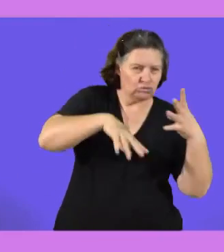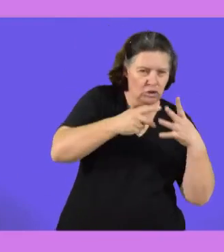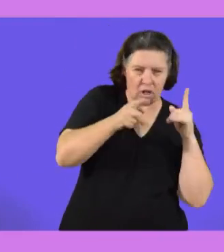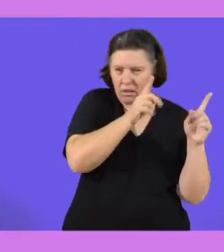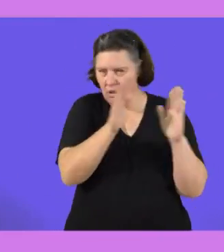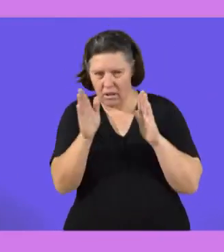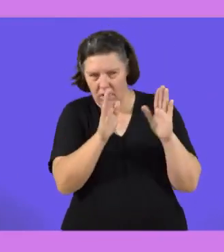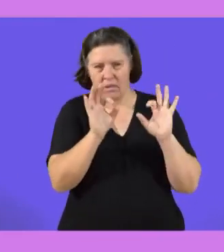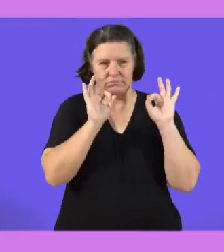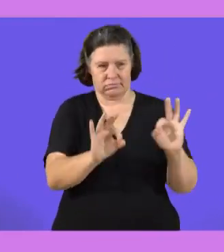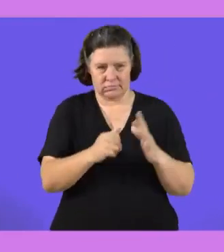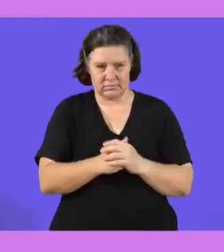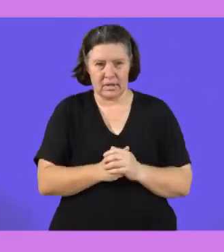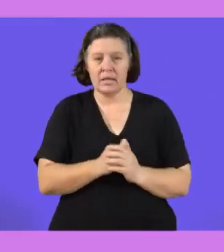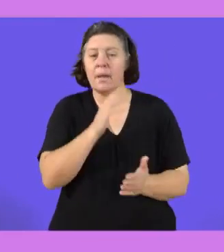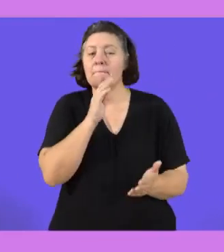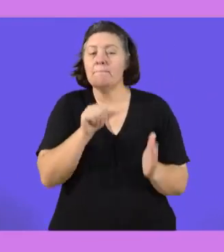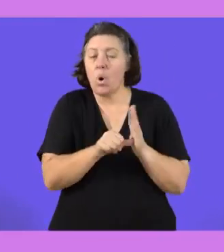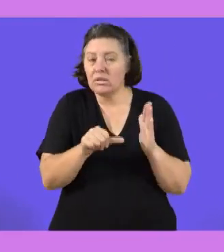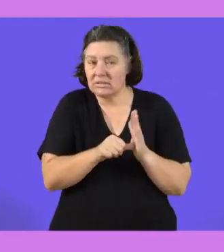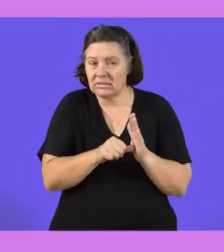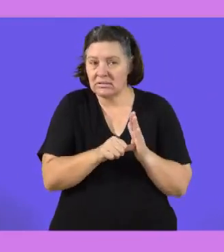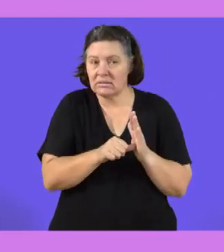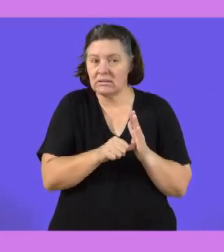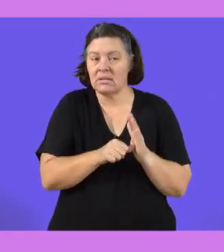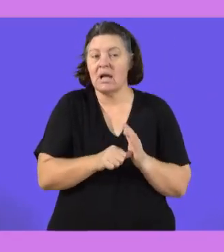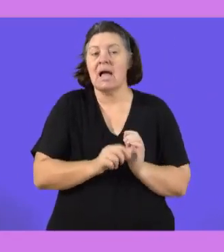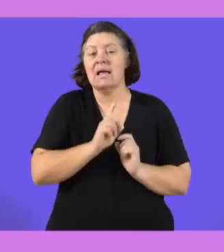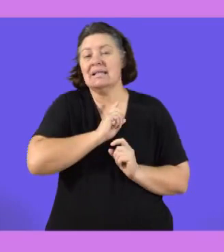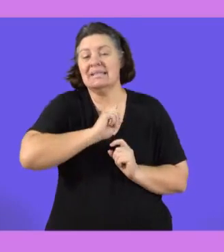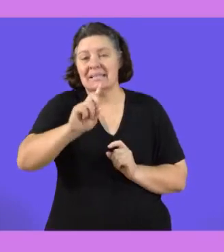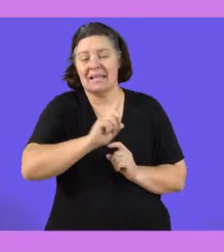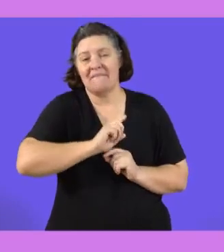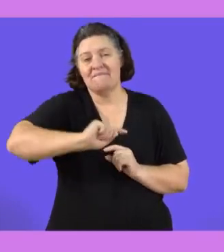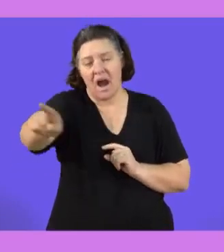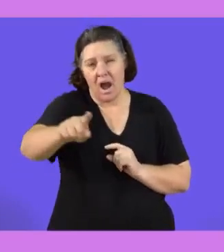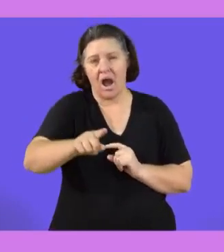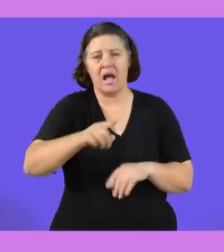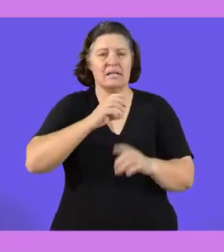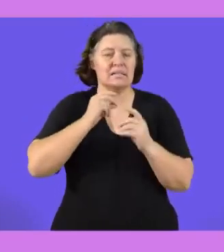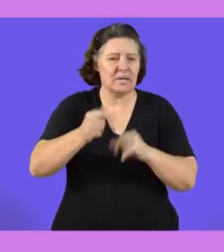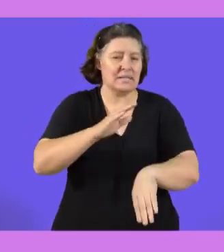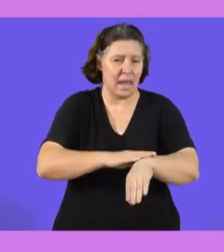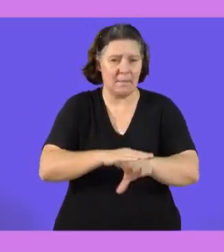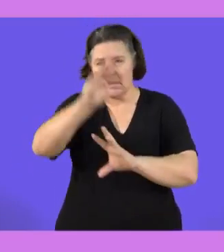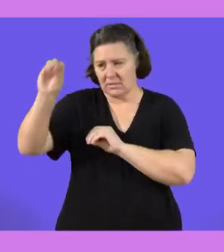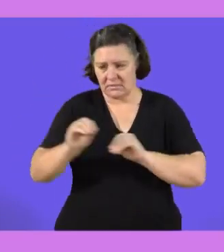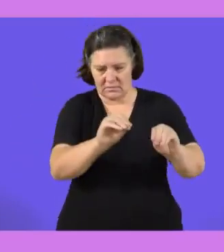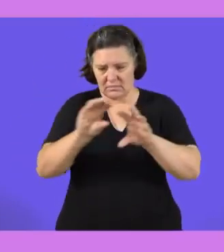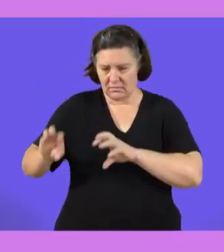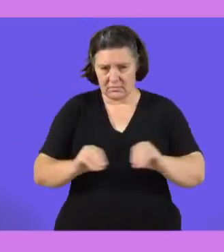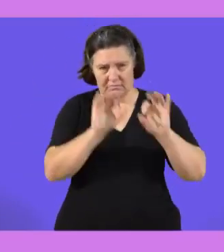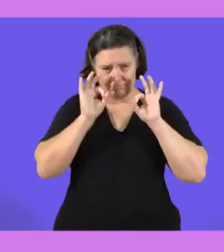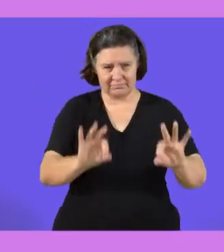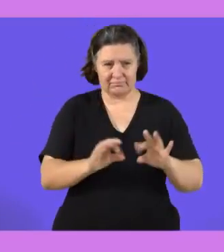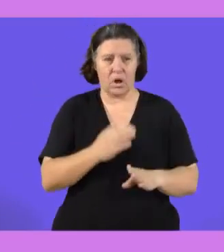schedules. All right? Then also, importantly, especially with distance, speed, and time, make sure you substitute correctly. And then a